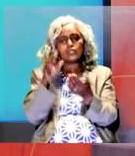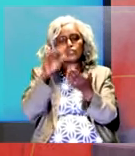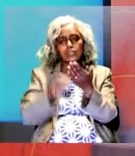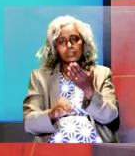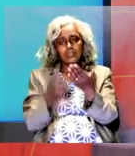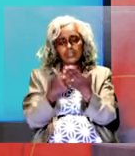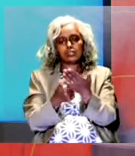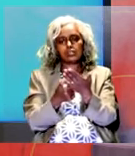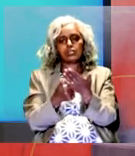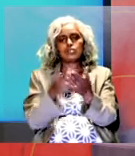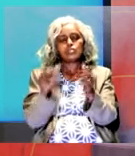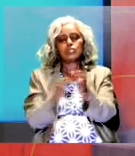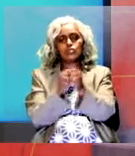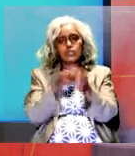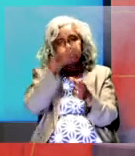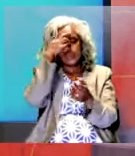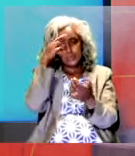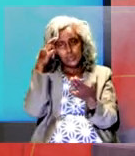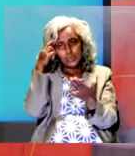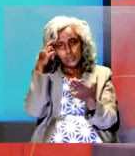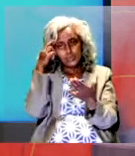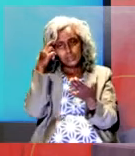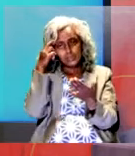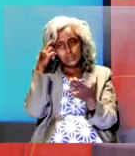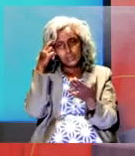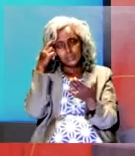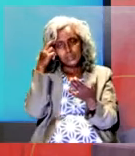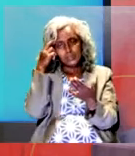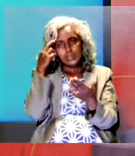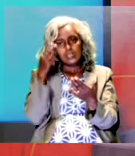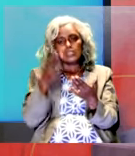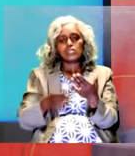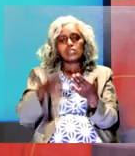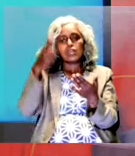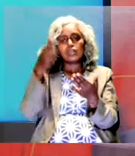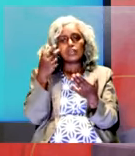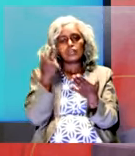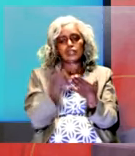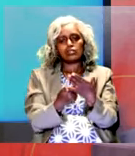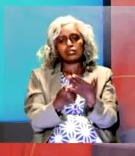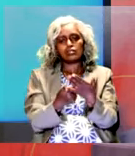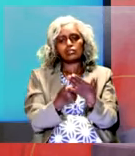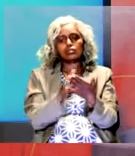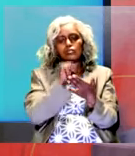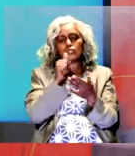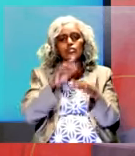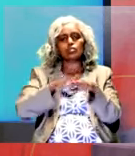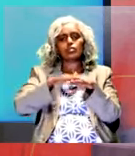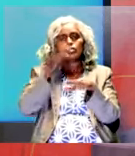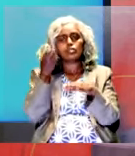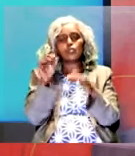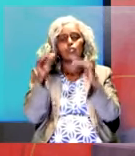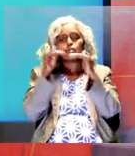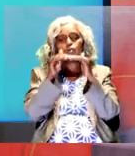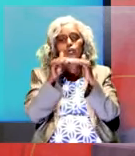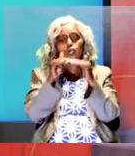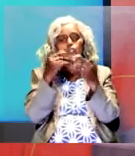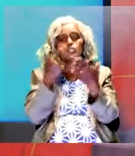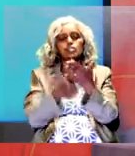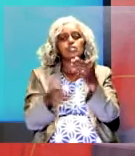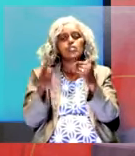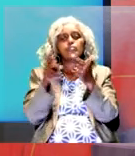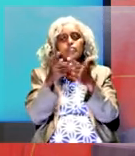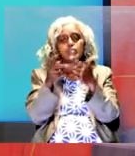nor decreasing sequence, because the higher term is not greater or equal to the